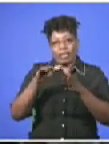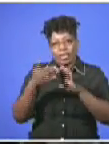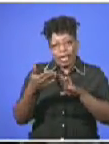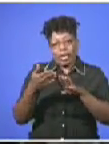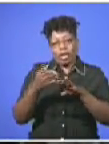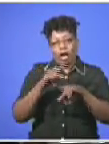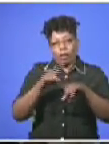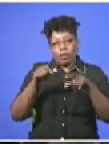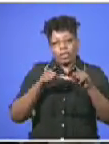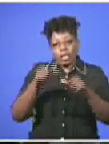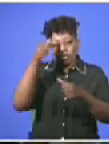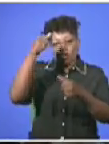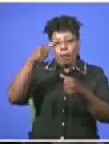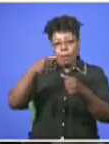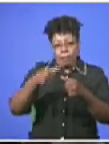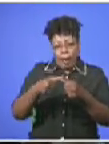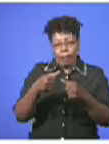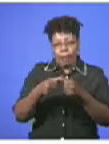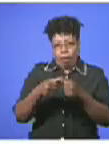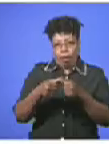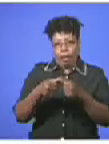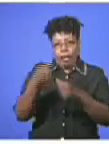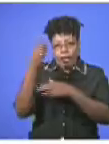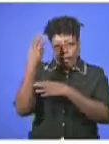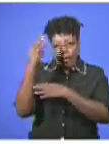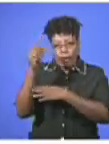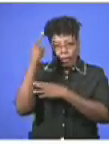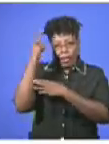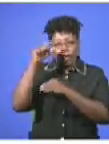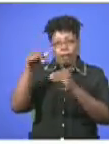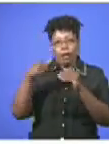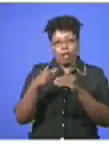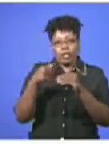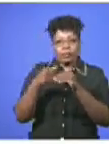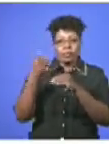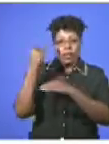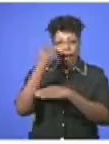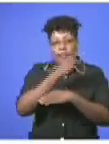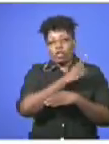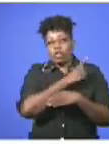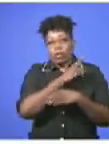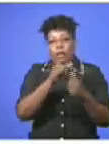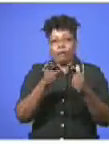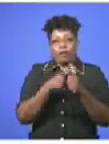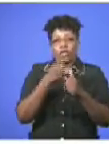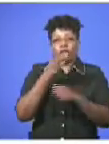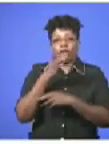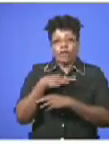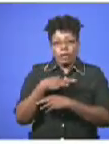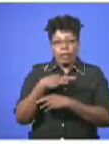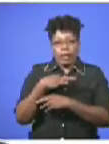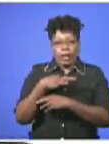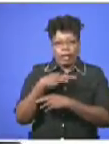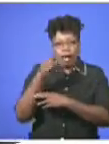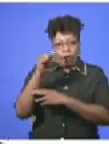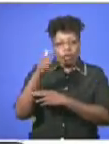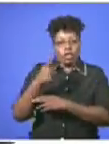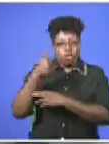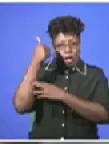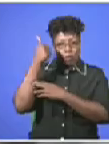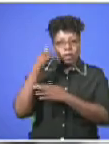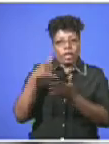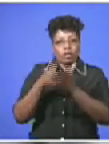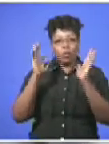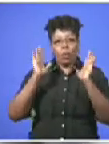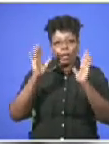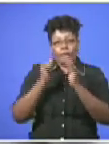going to remember a man like Dr. Miles Monroe. And then thinking about Ivy Dumont being the first female governor general, I think it's really awesome.